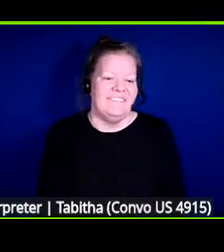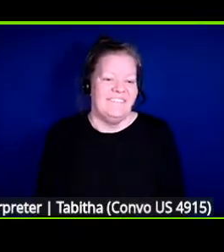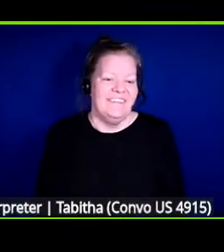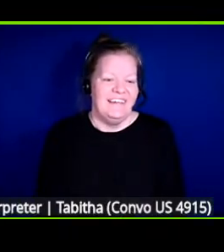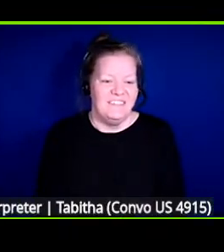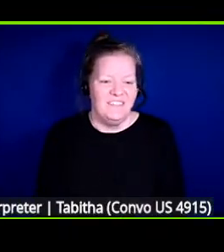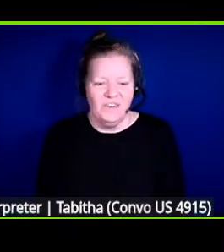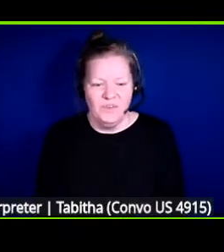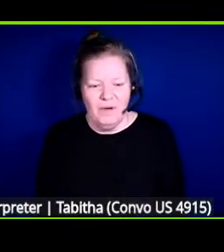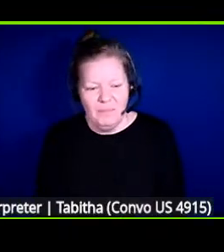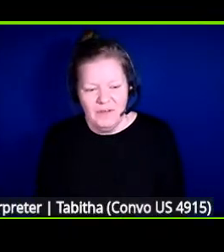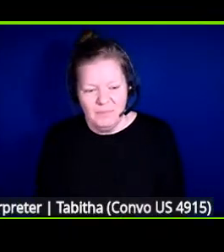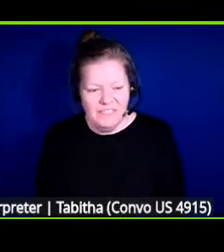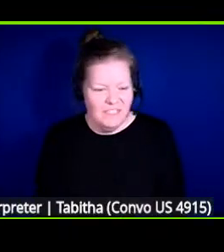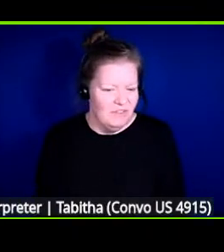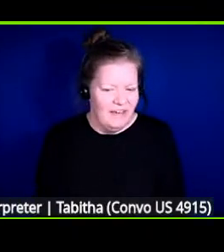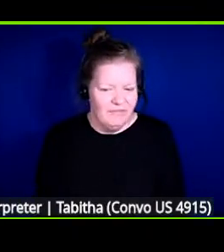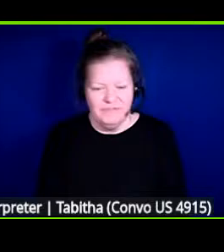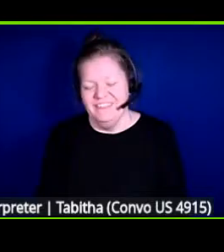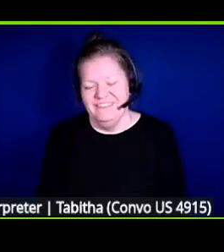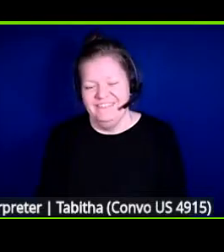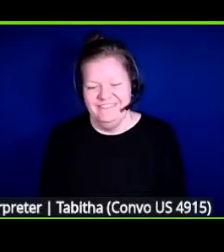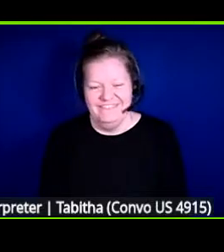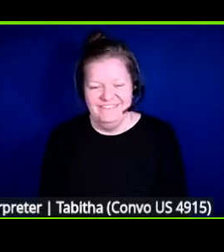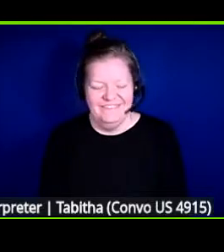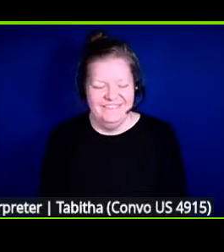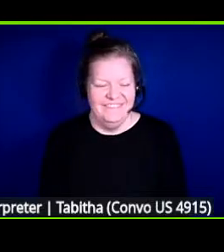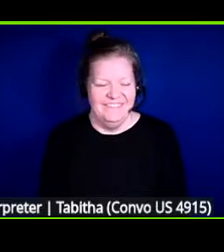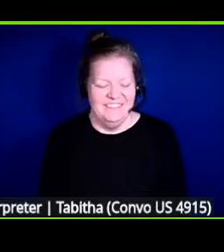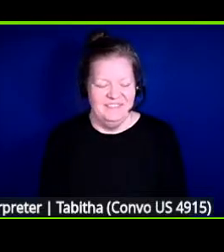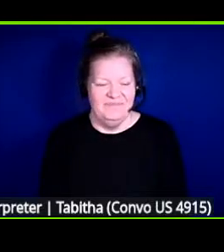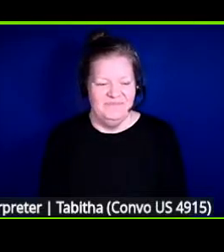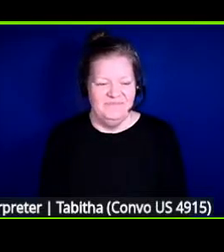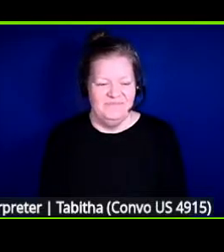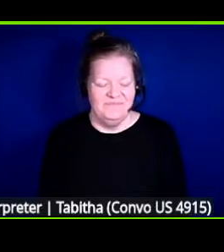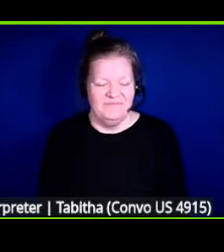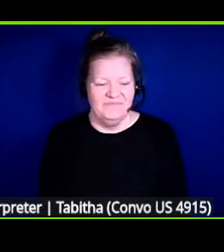Yeah. I Oh, saw you pop up and then you left.